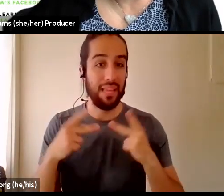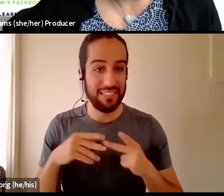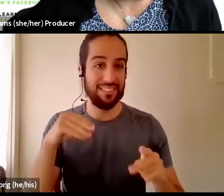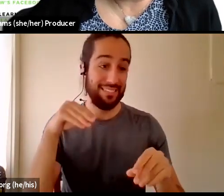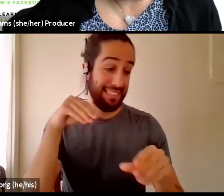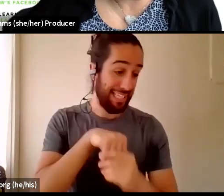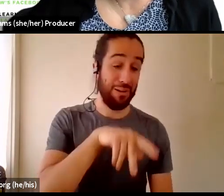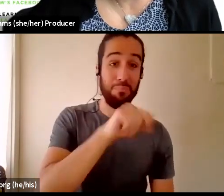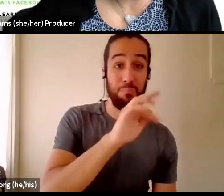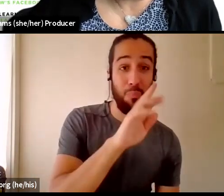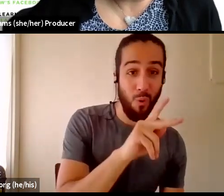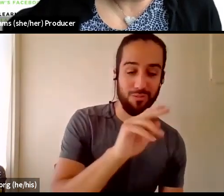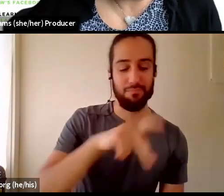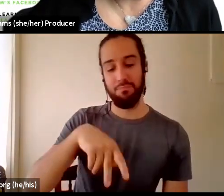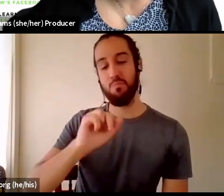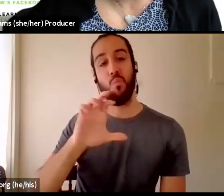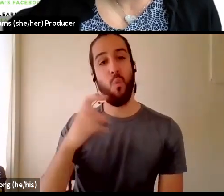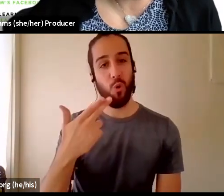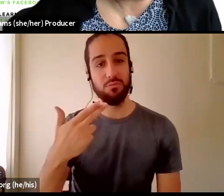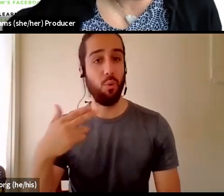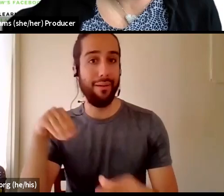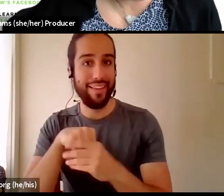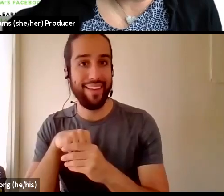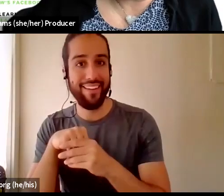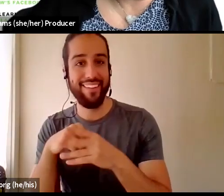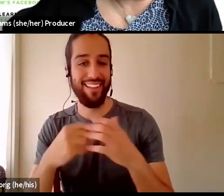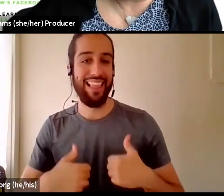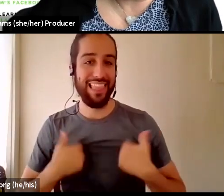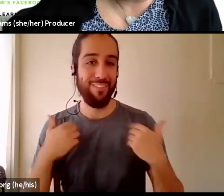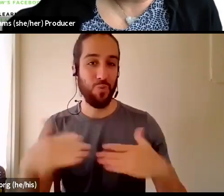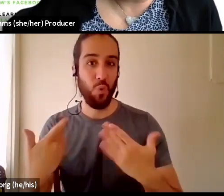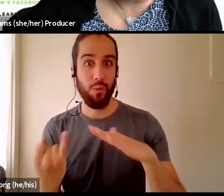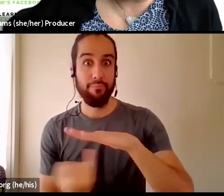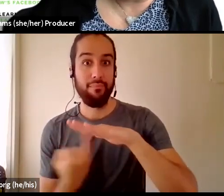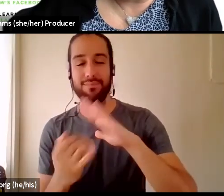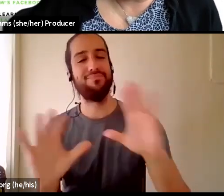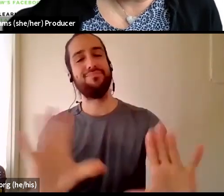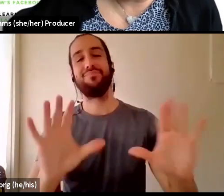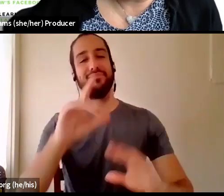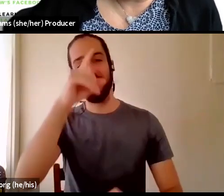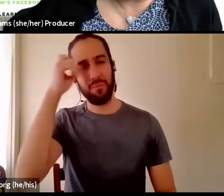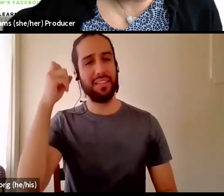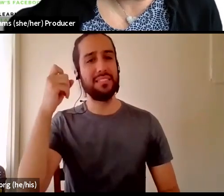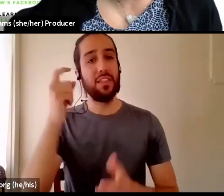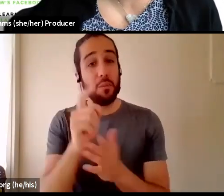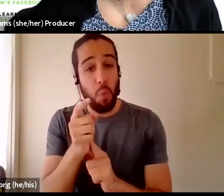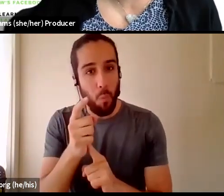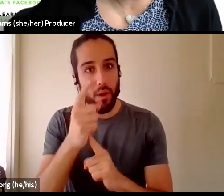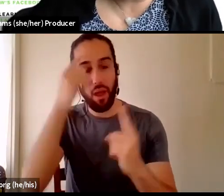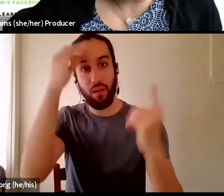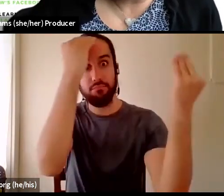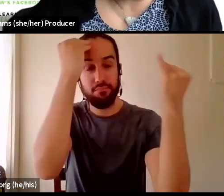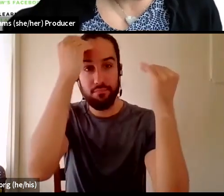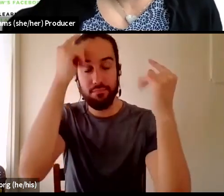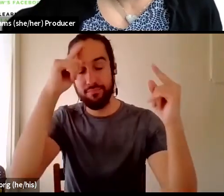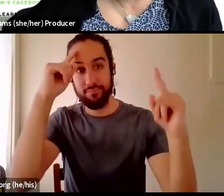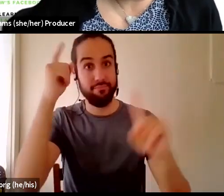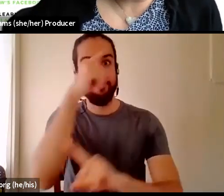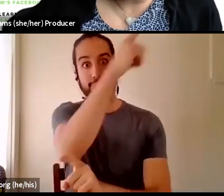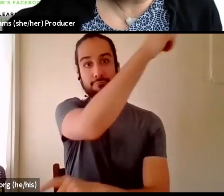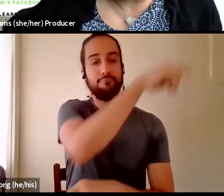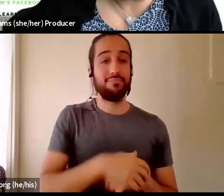room. They're all going to extraordinary places because the moment demanded that. And if the moment